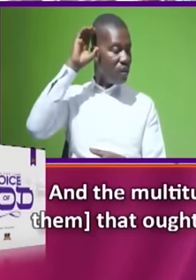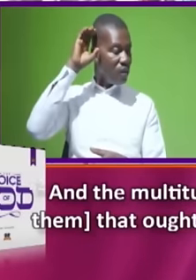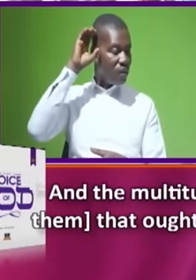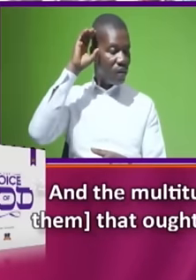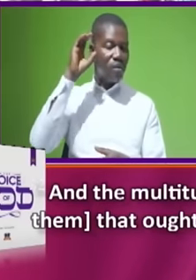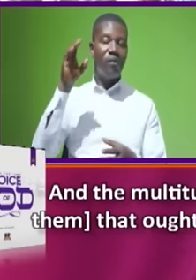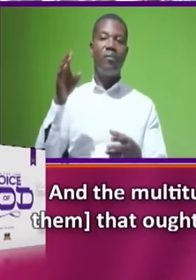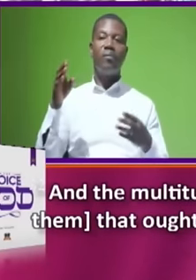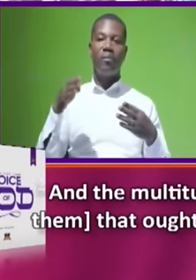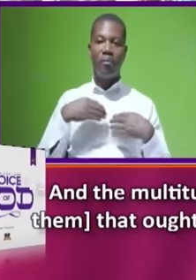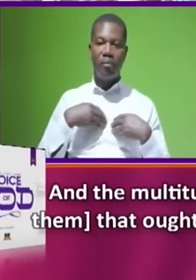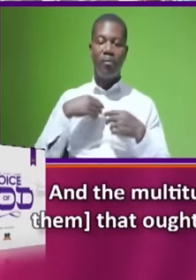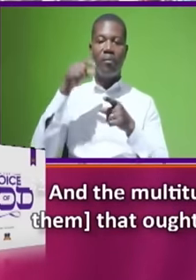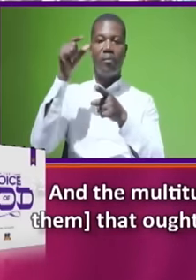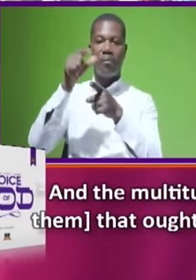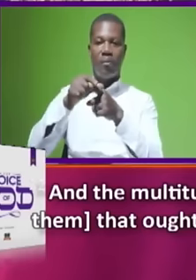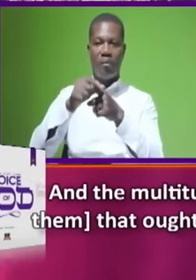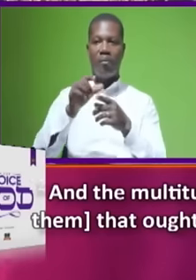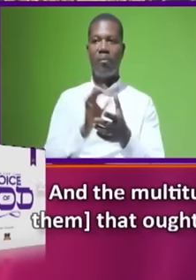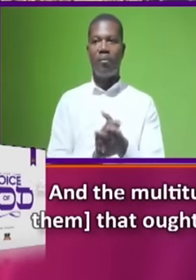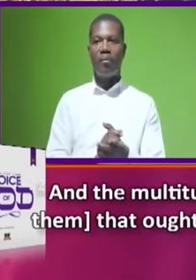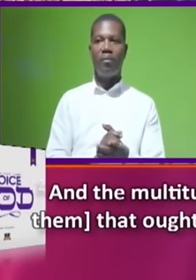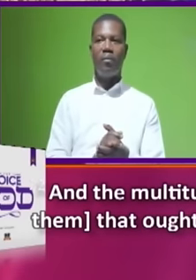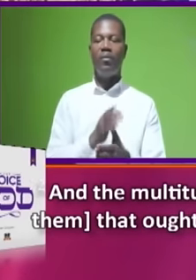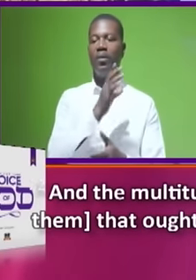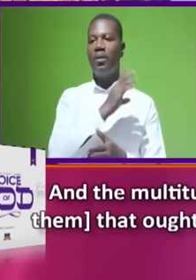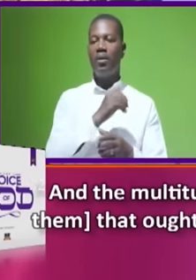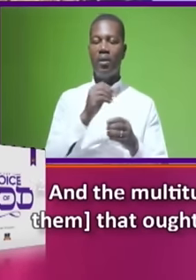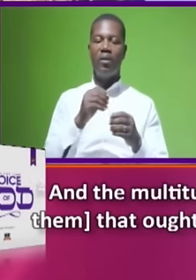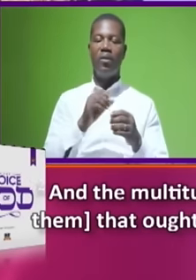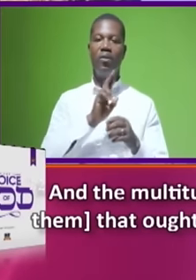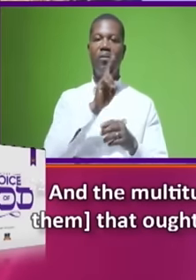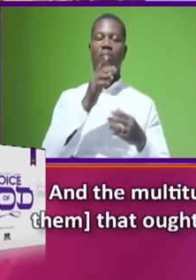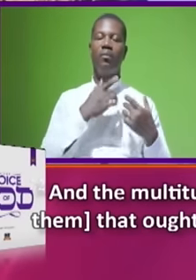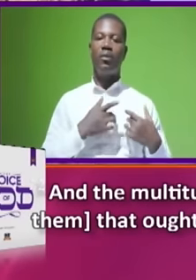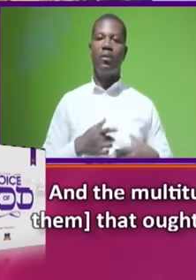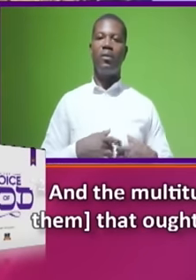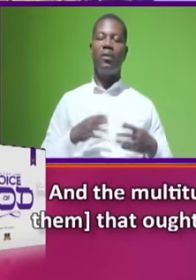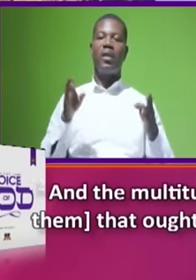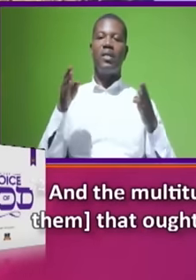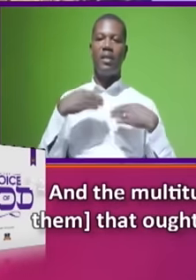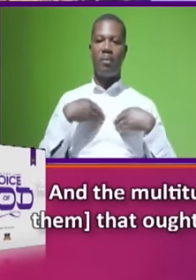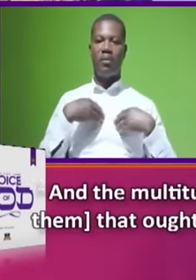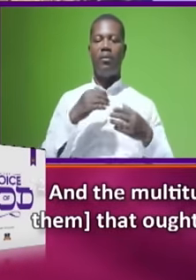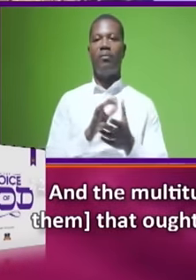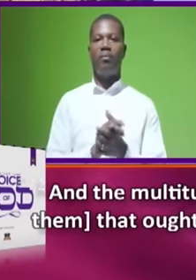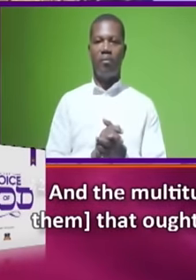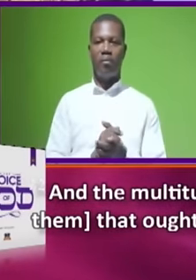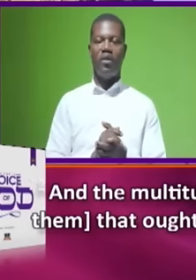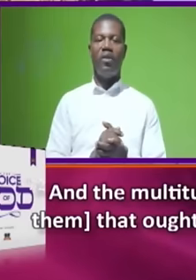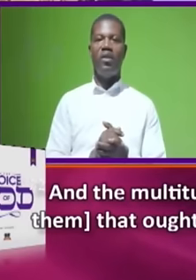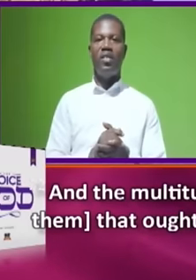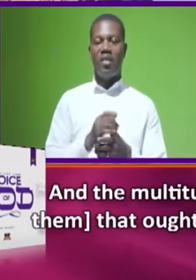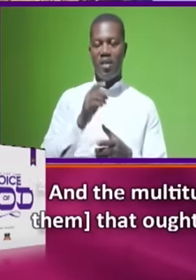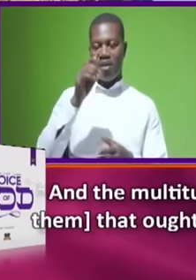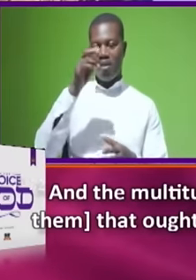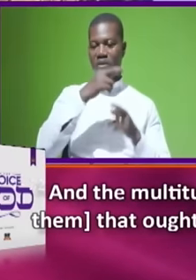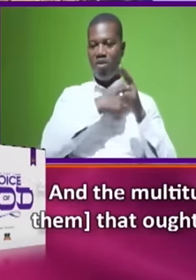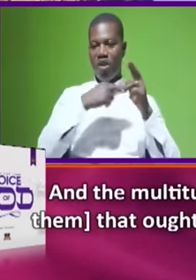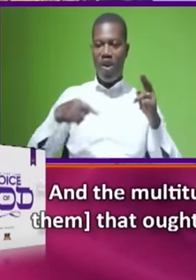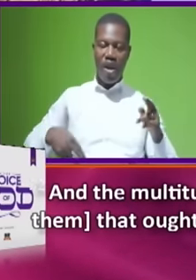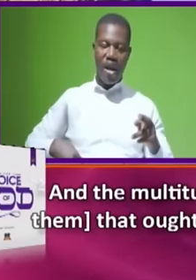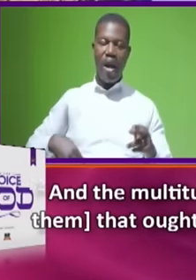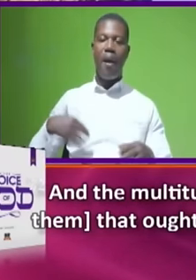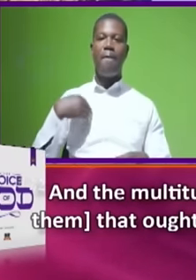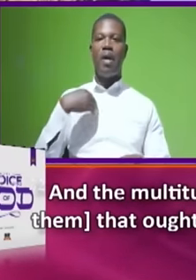are convinced with the word. And because of that, we accepted it with our heart. Philadelphia ba.